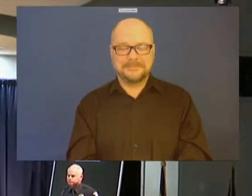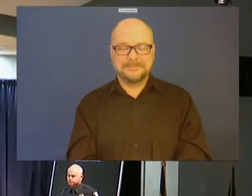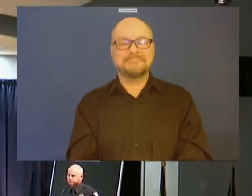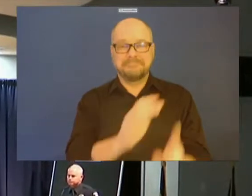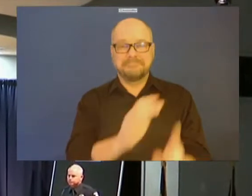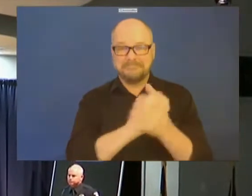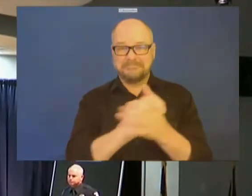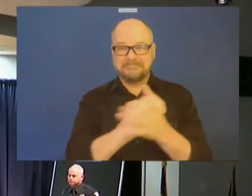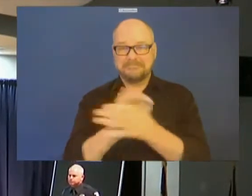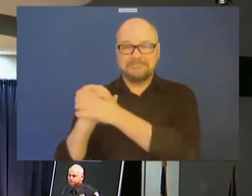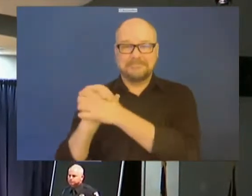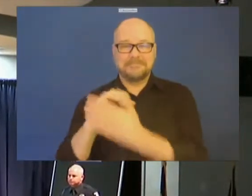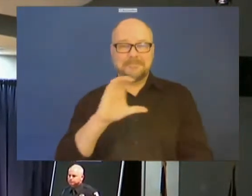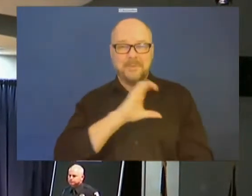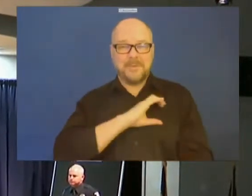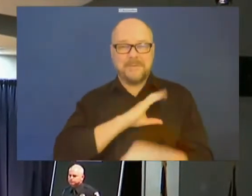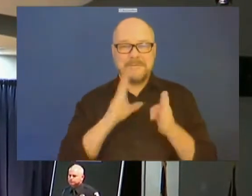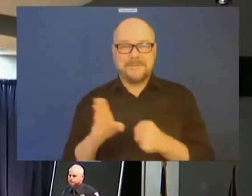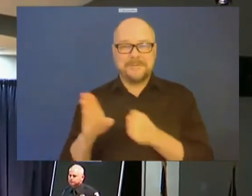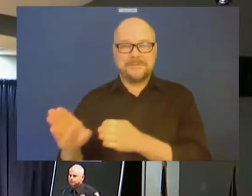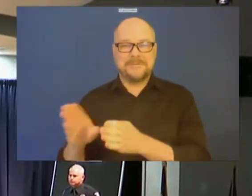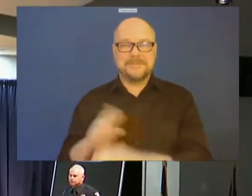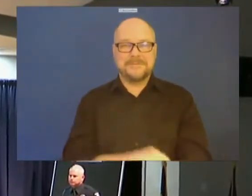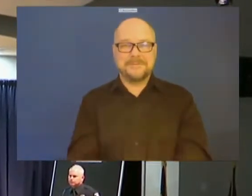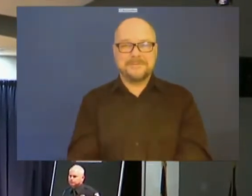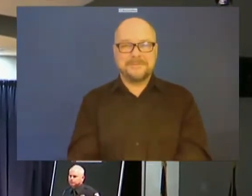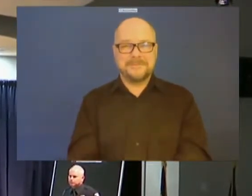Congratulations, officers.